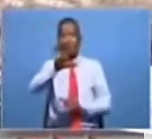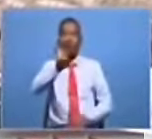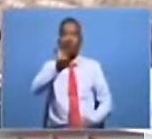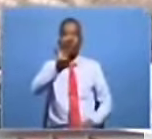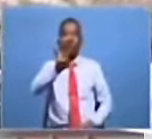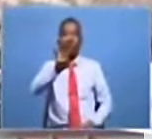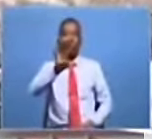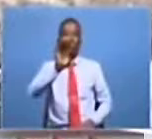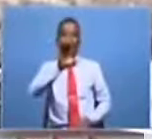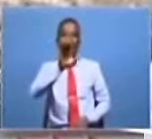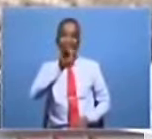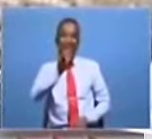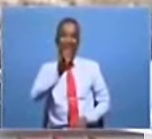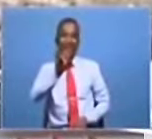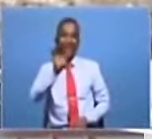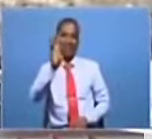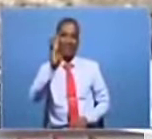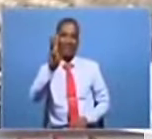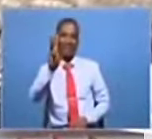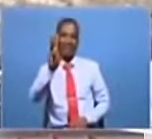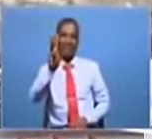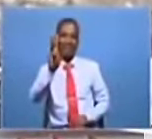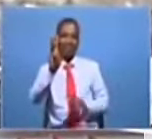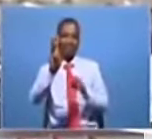of CI 16.